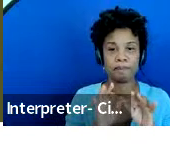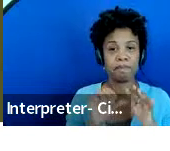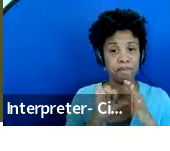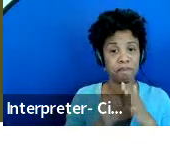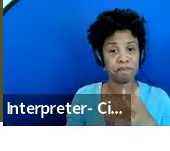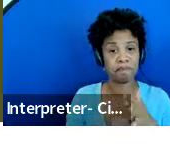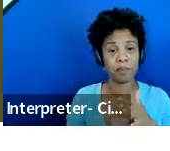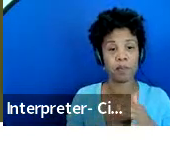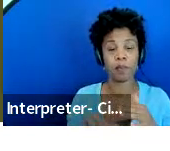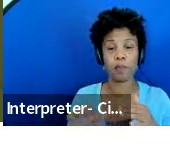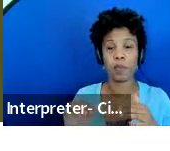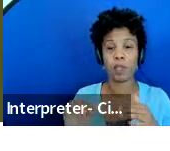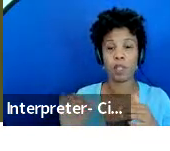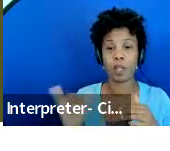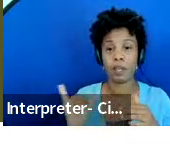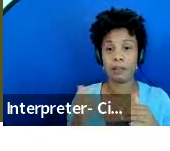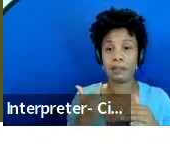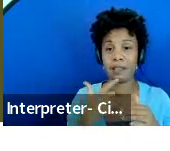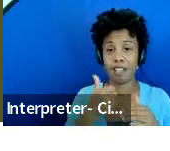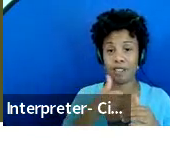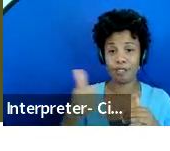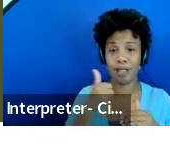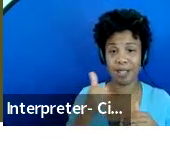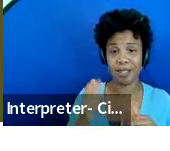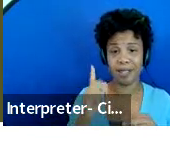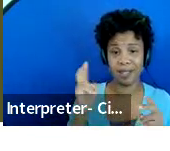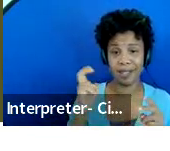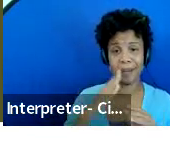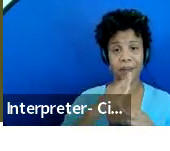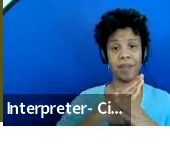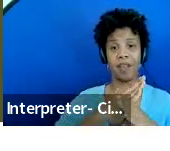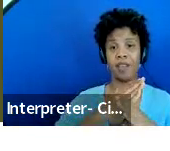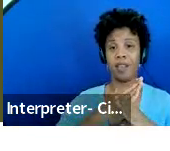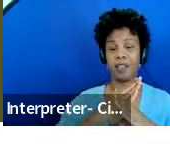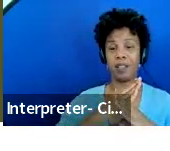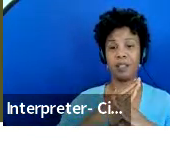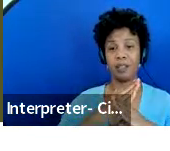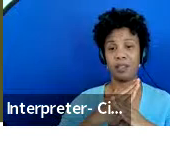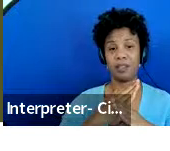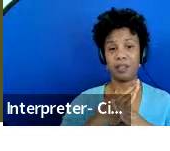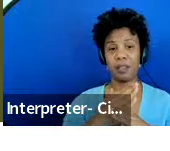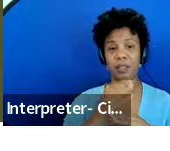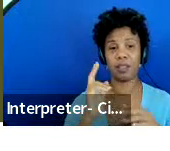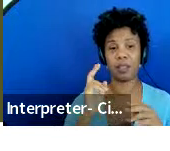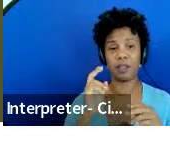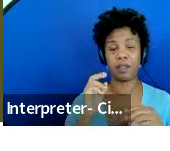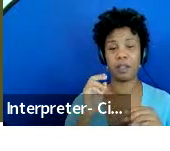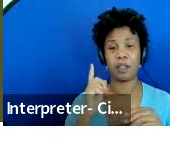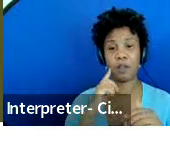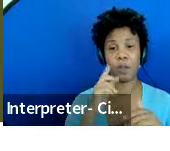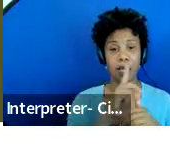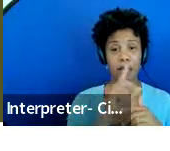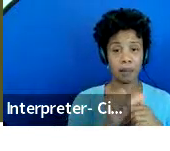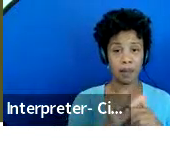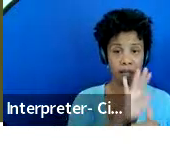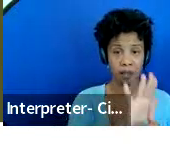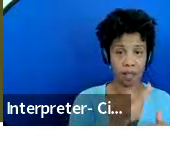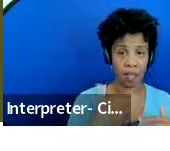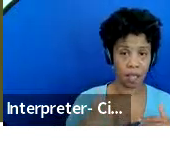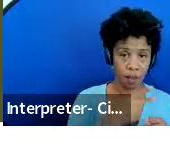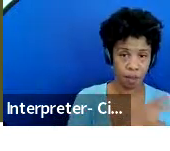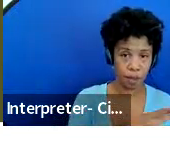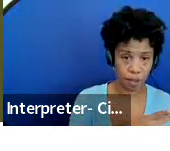findings is that transportation was a barrier to disability-related healthcare, general healthcare, as well as therapy among persons